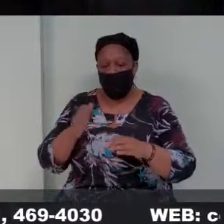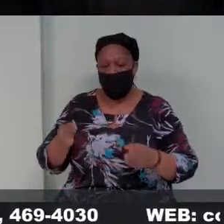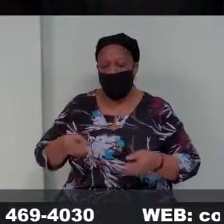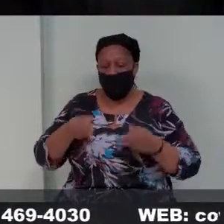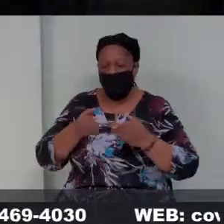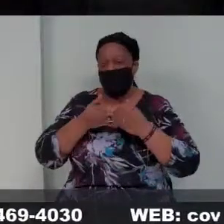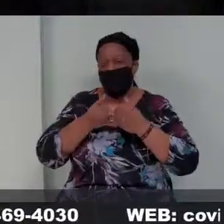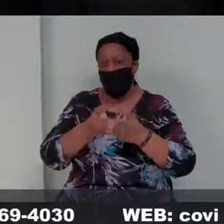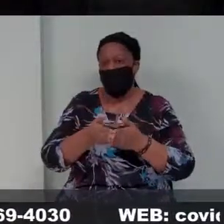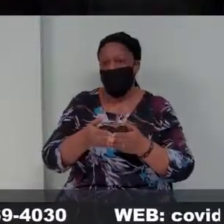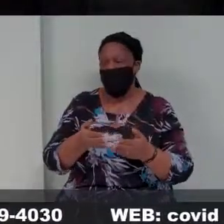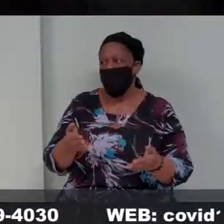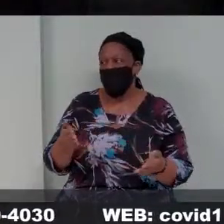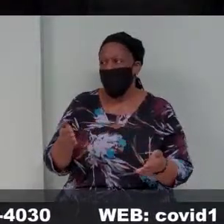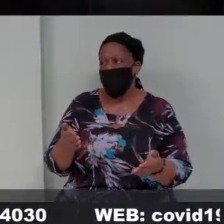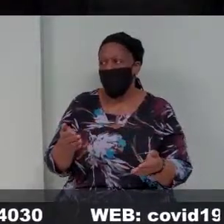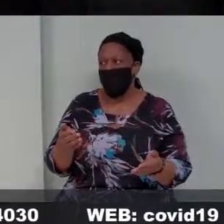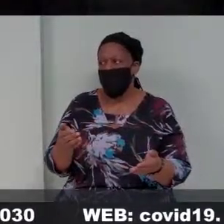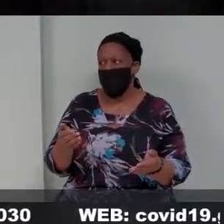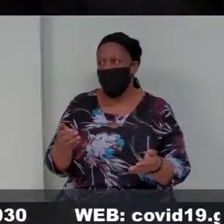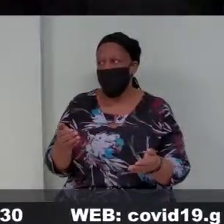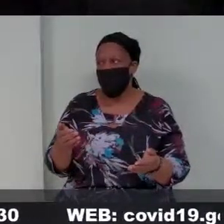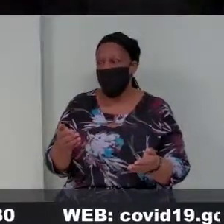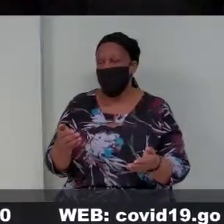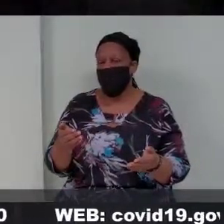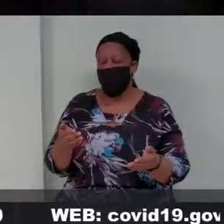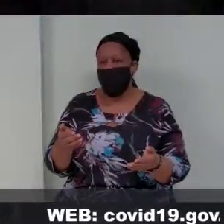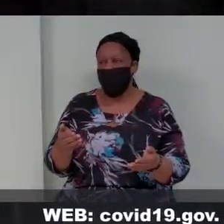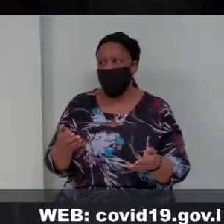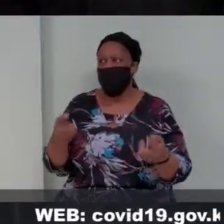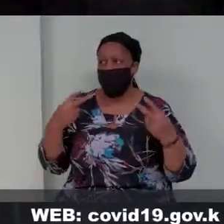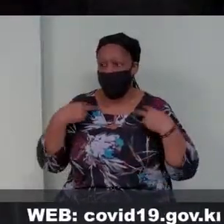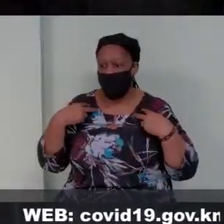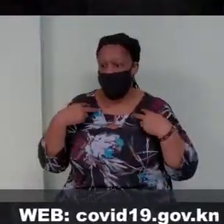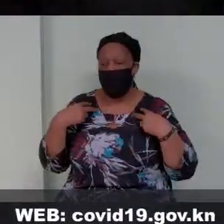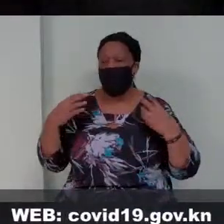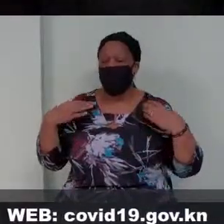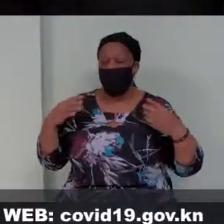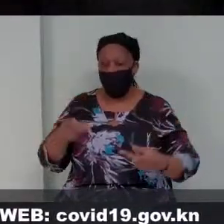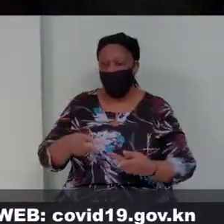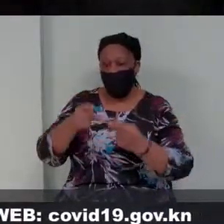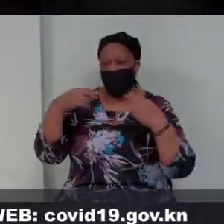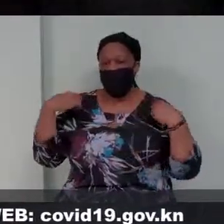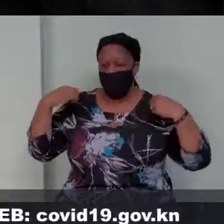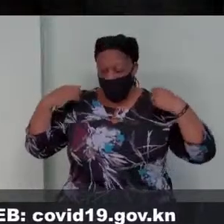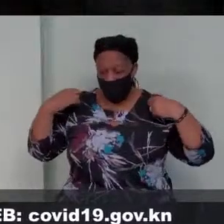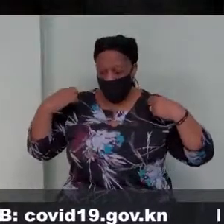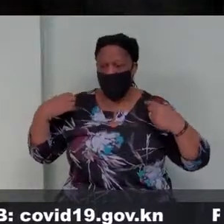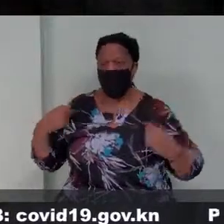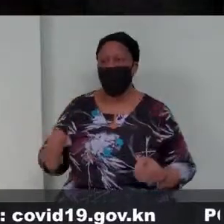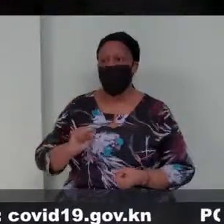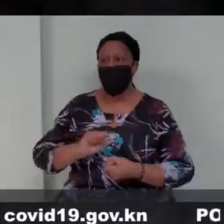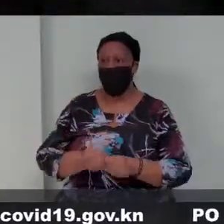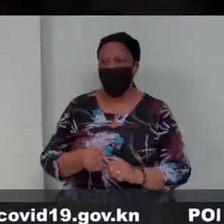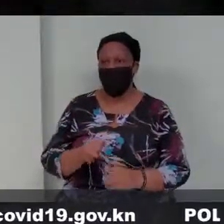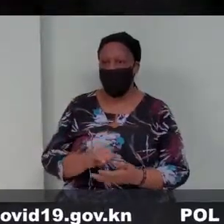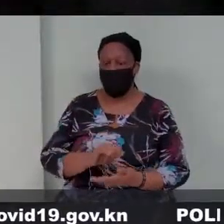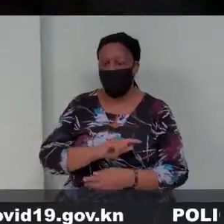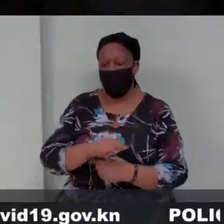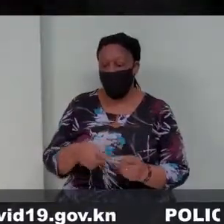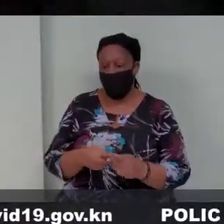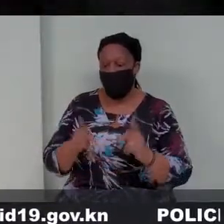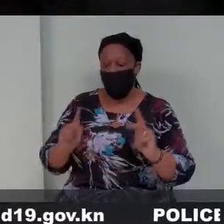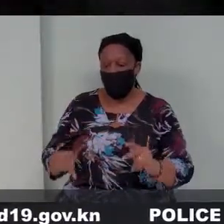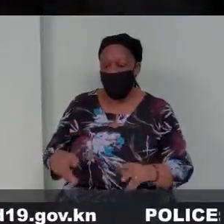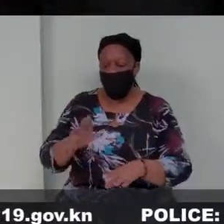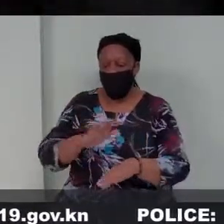underwent extensive training, and they have the appropriate PPE, which they will use, as they interact with